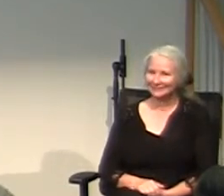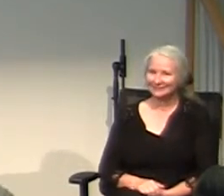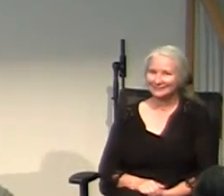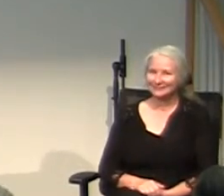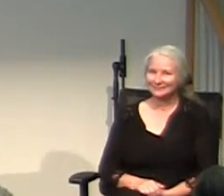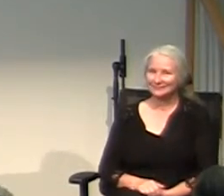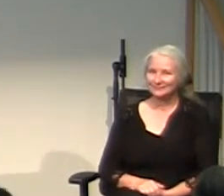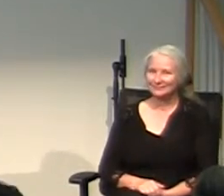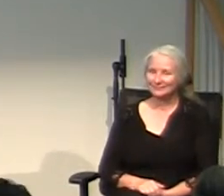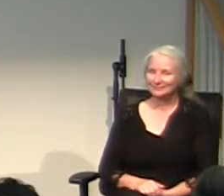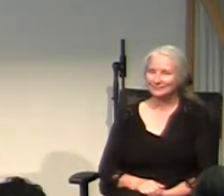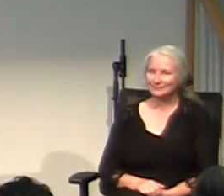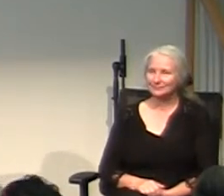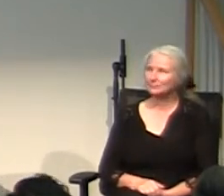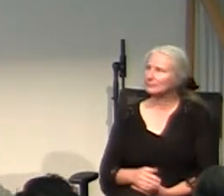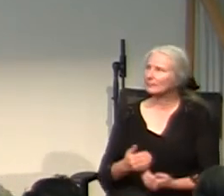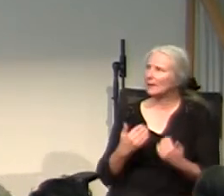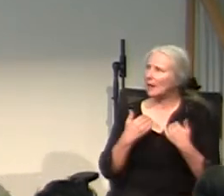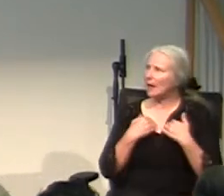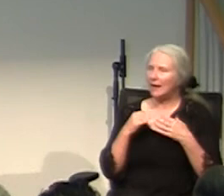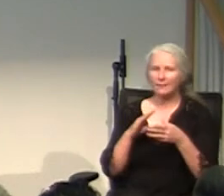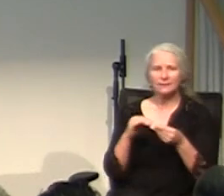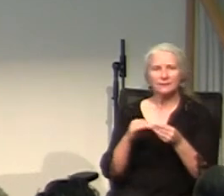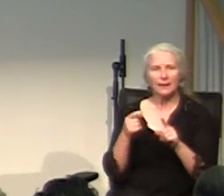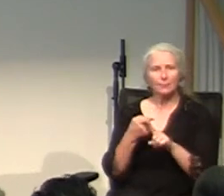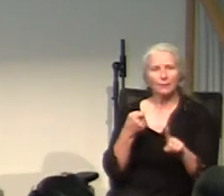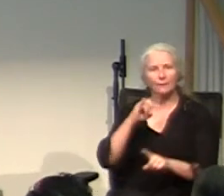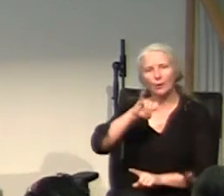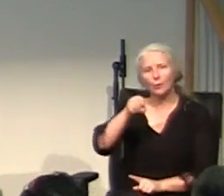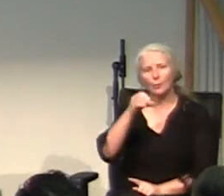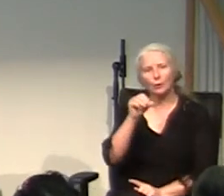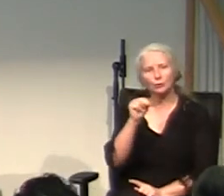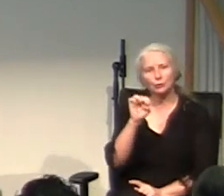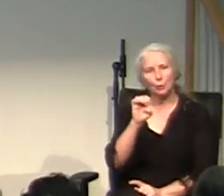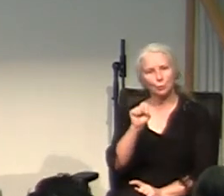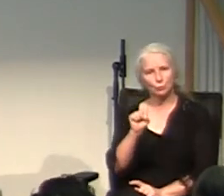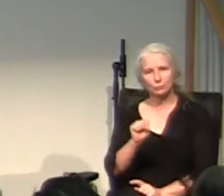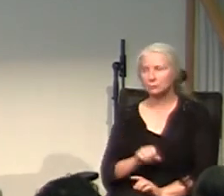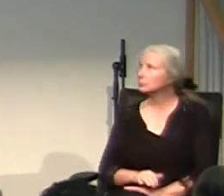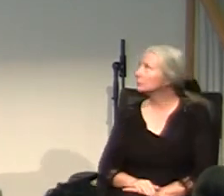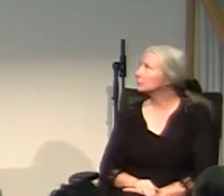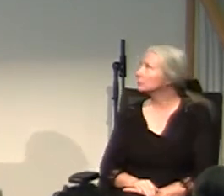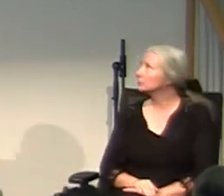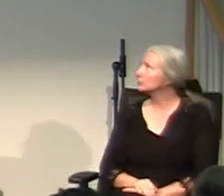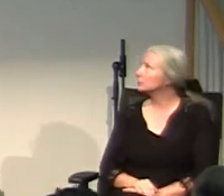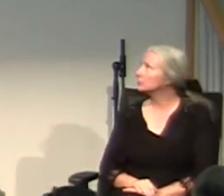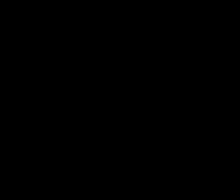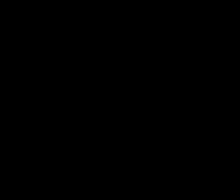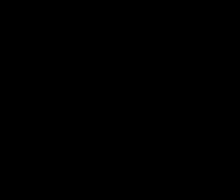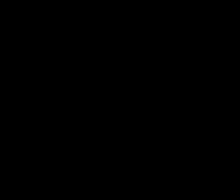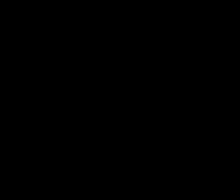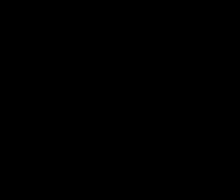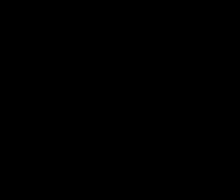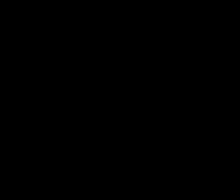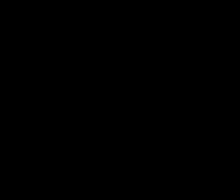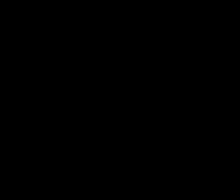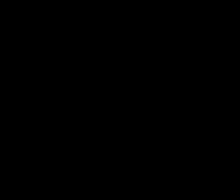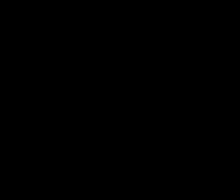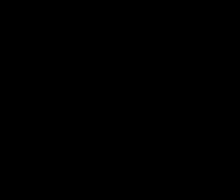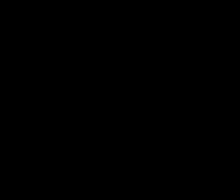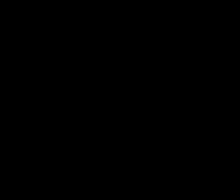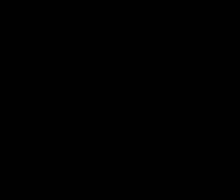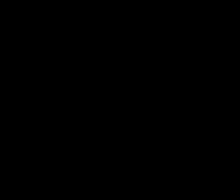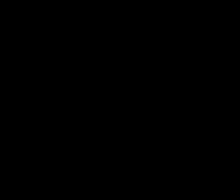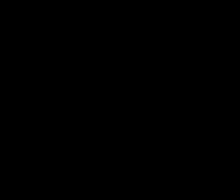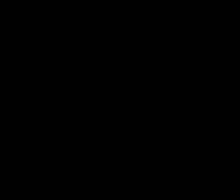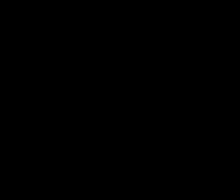I had a statement by Jones here, but yeah, this is the one here. I want probably end up with this. The standard in the judgment is